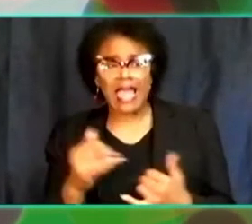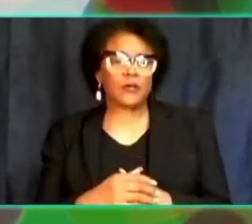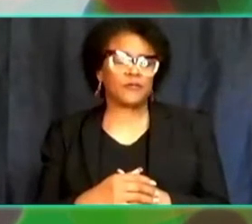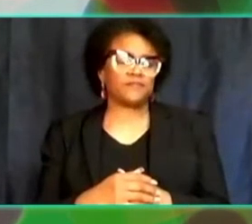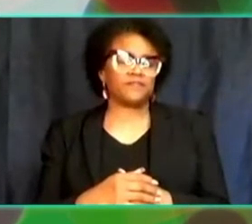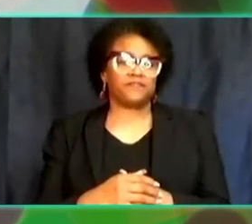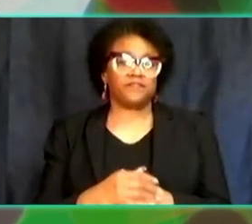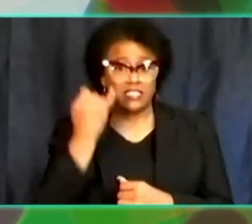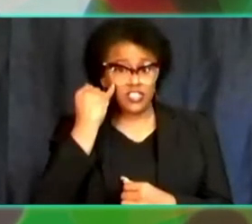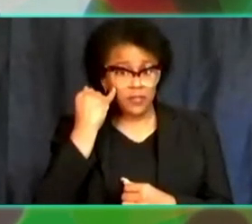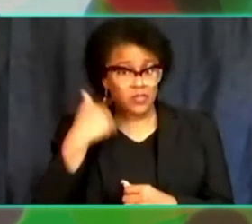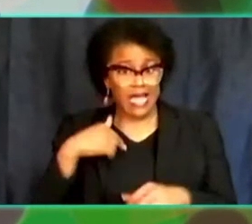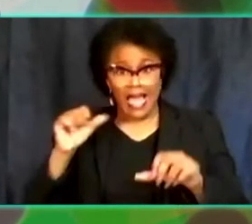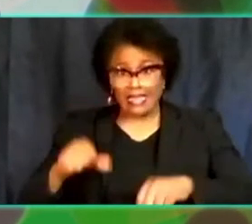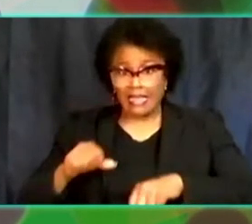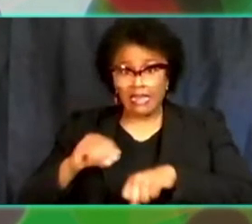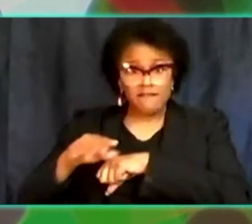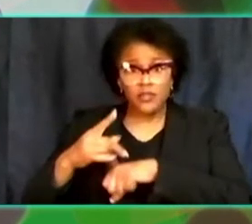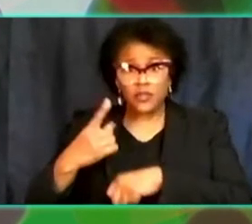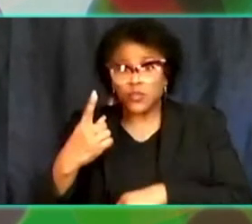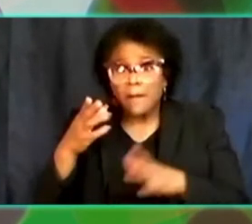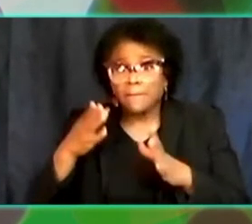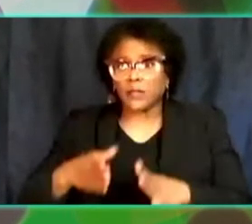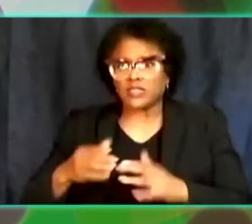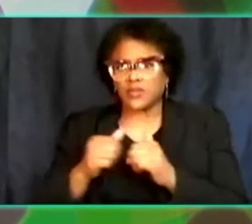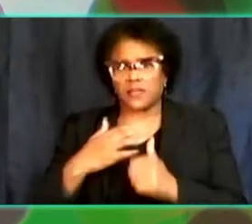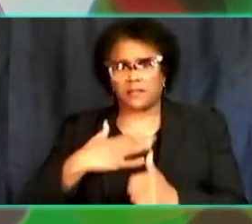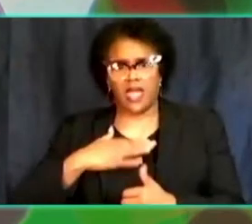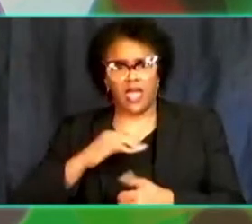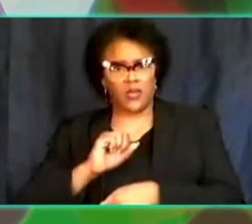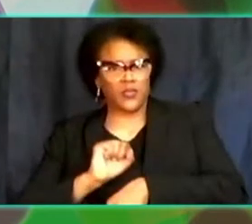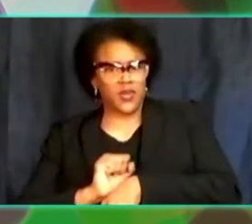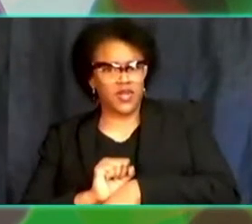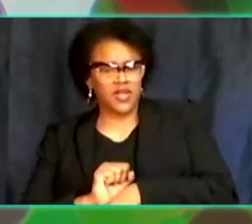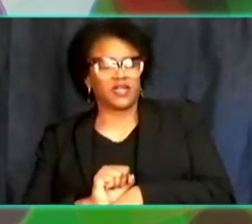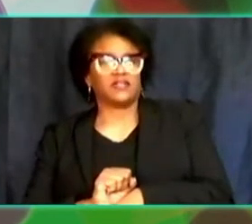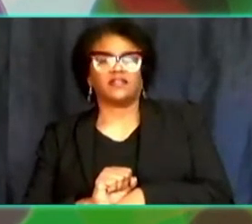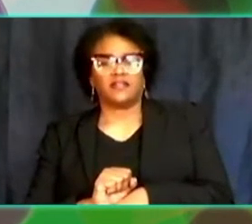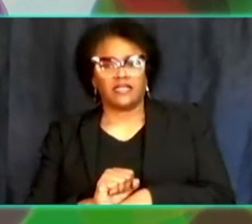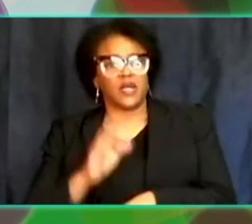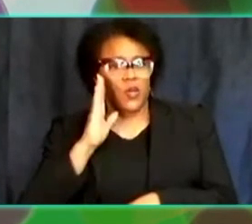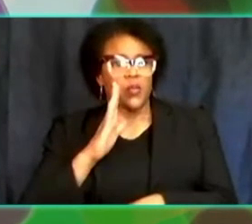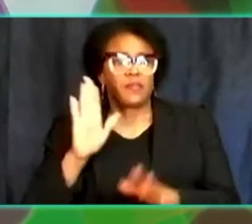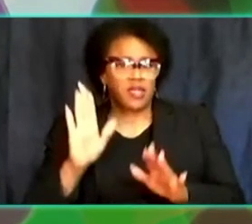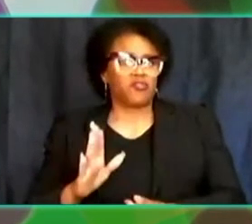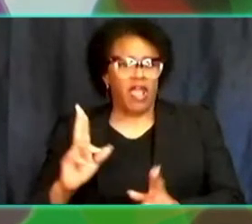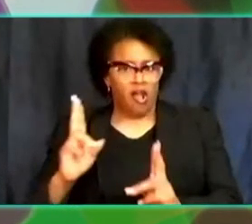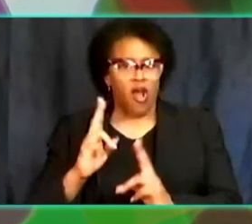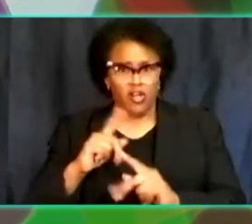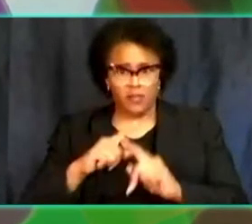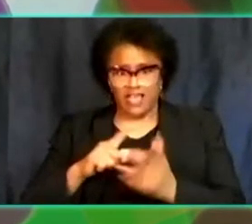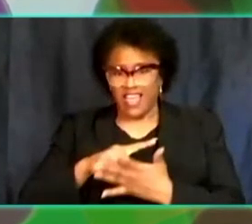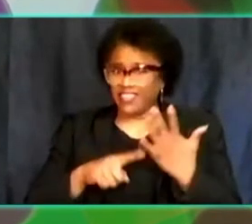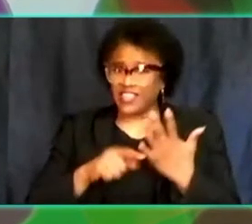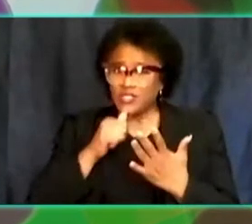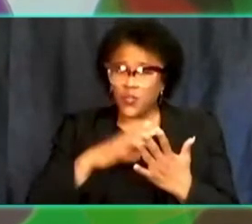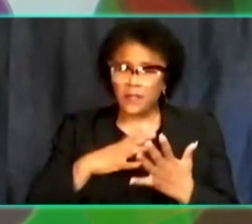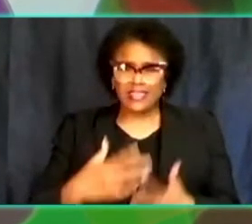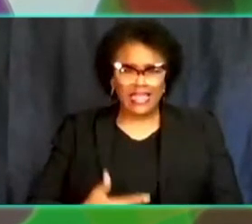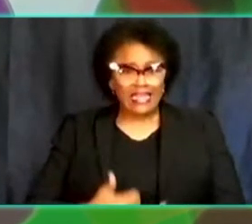influence, you know, one person, you know what I mean, with the work that we're doing, it would be a great honor. But these women, you know, live in us.